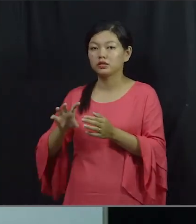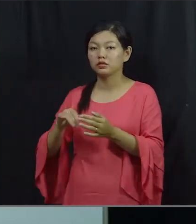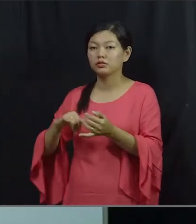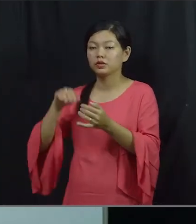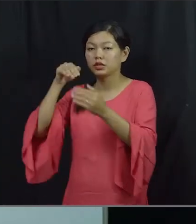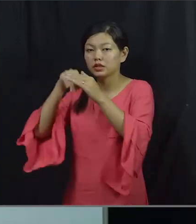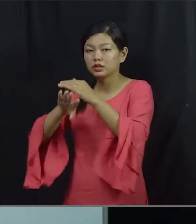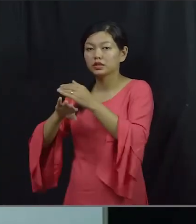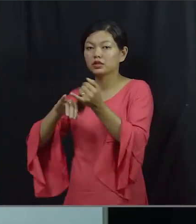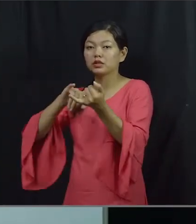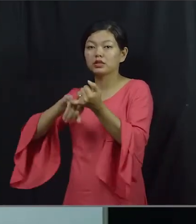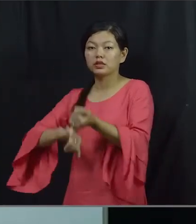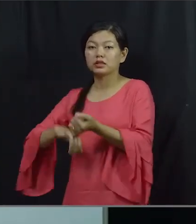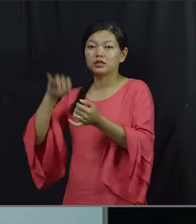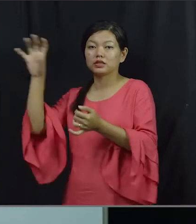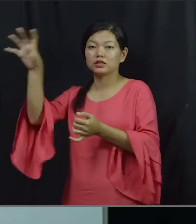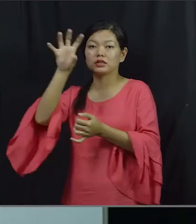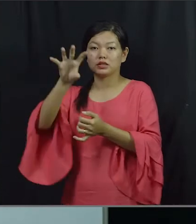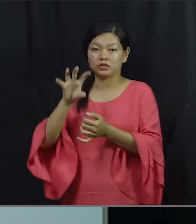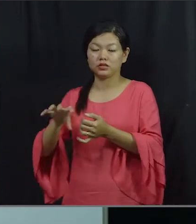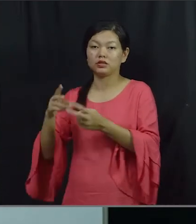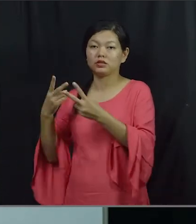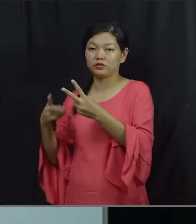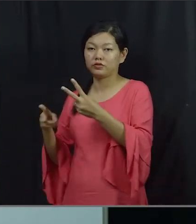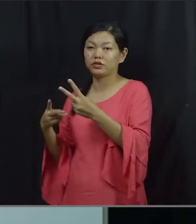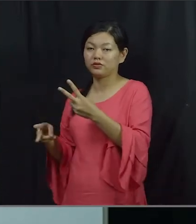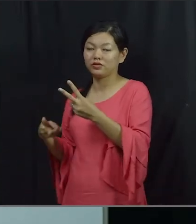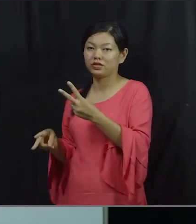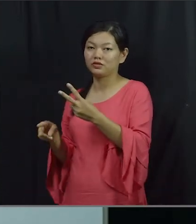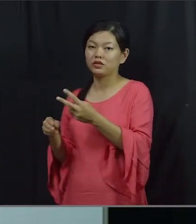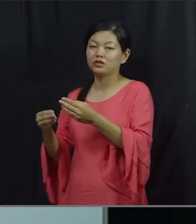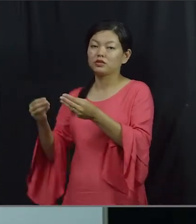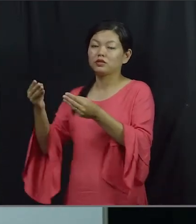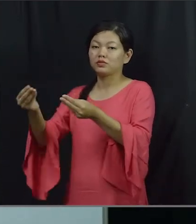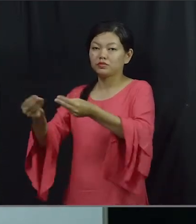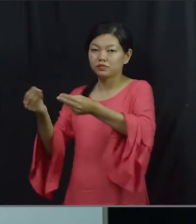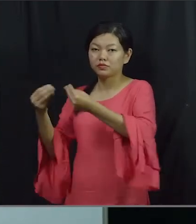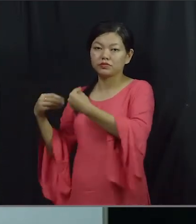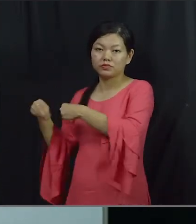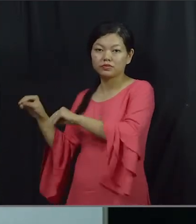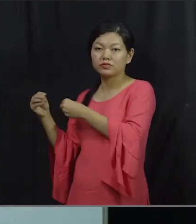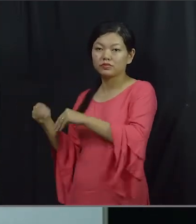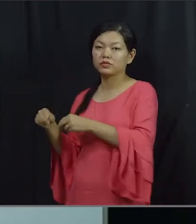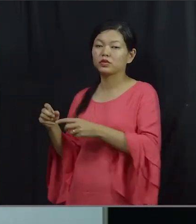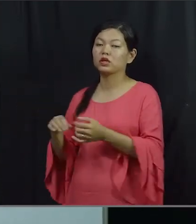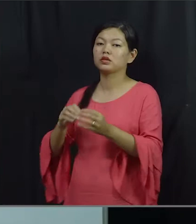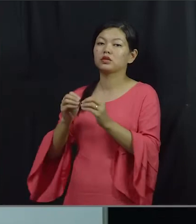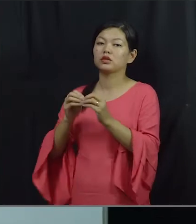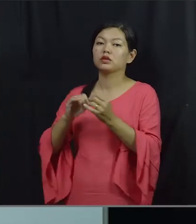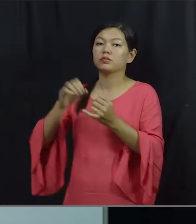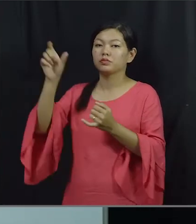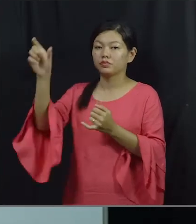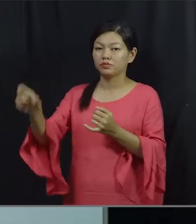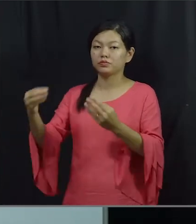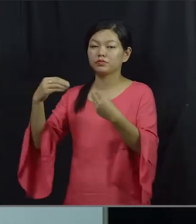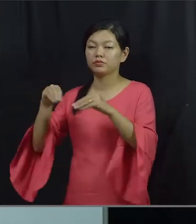three traders, okay, or level, wholesalers and retailers are the middlemen, isn't it? Wholesalers